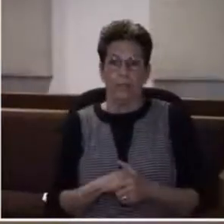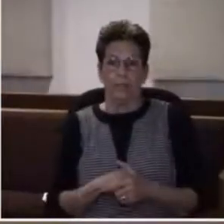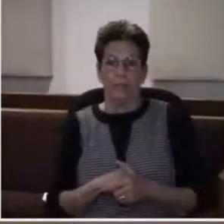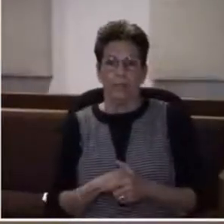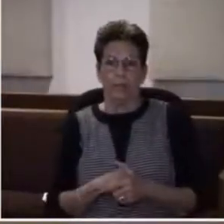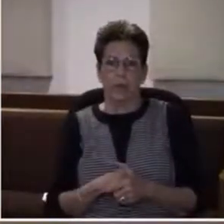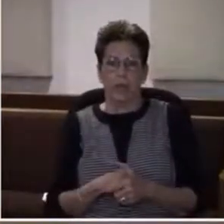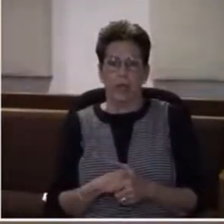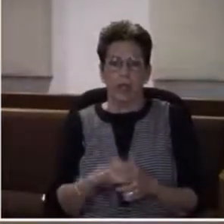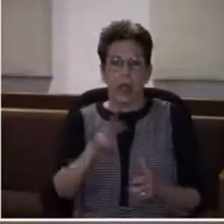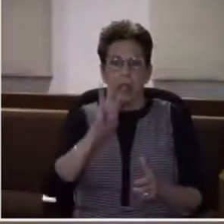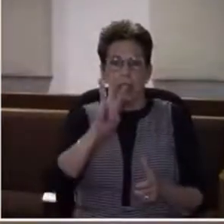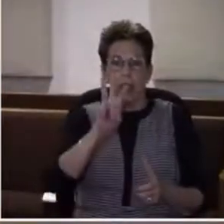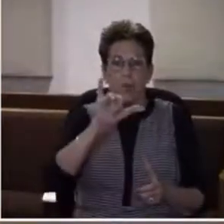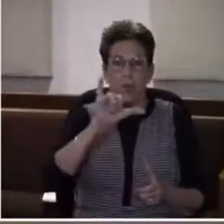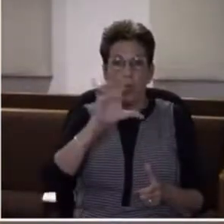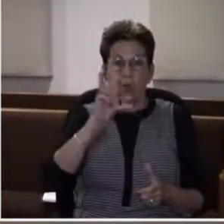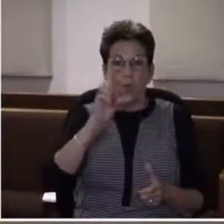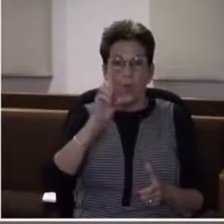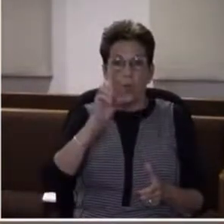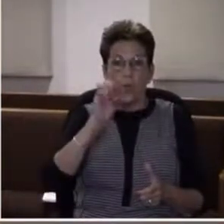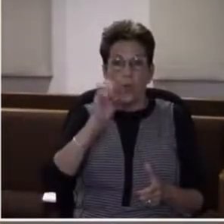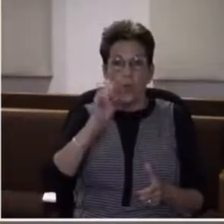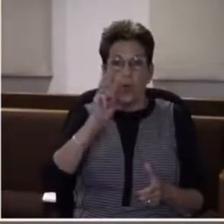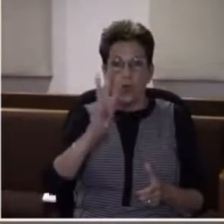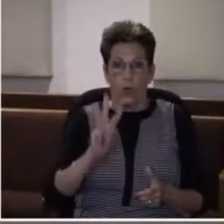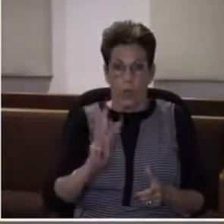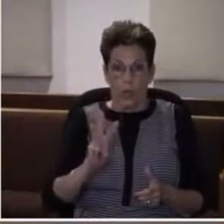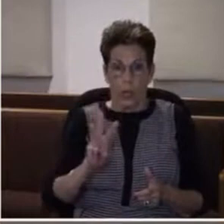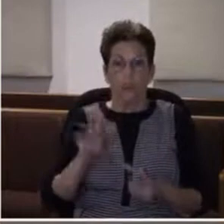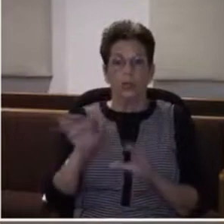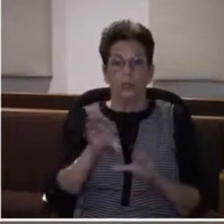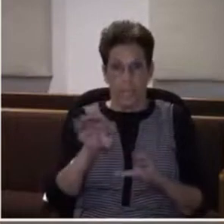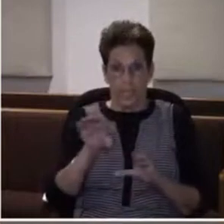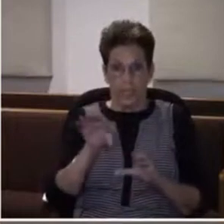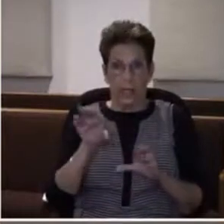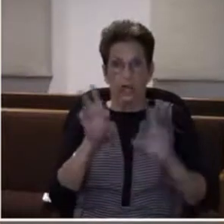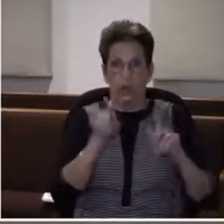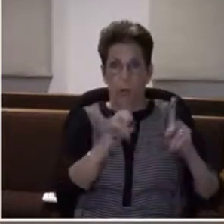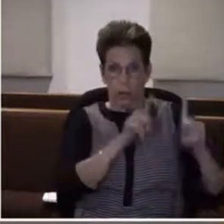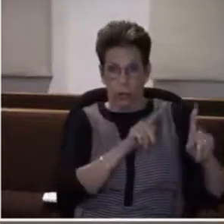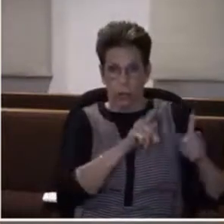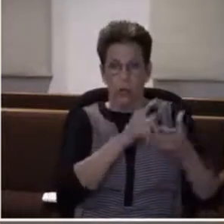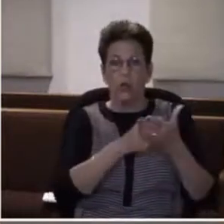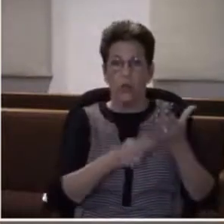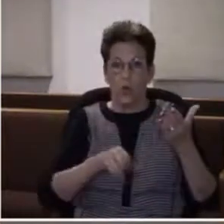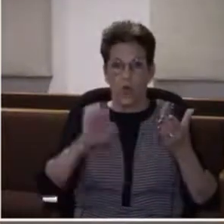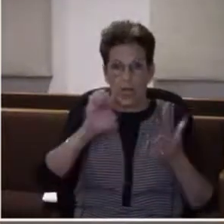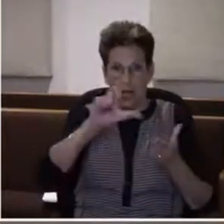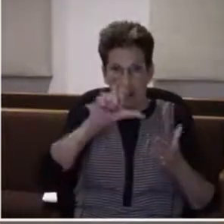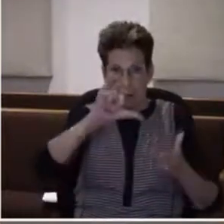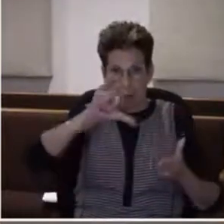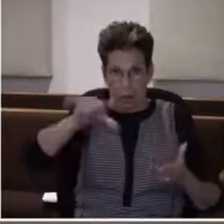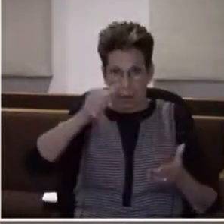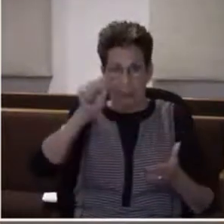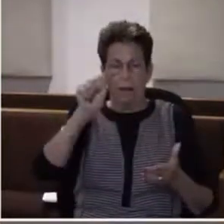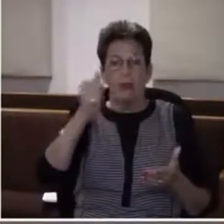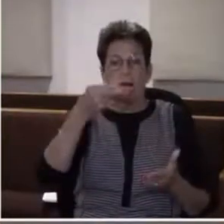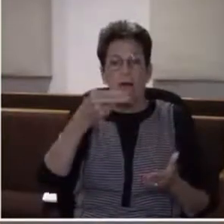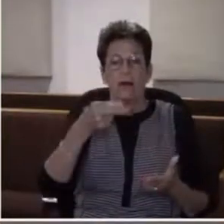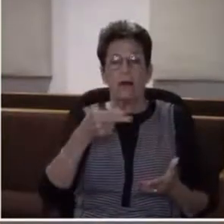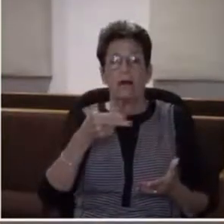and did according to the saying of Elijah, and she and he and her